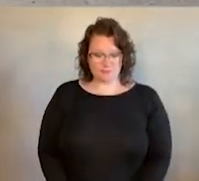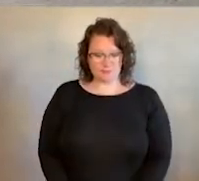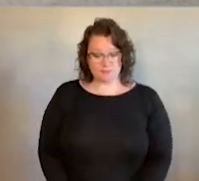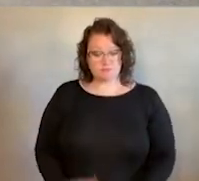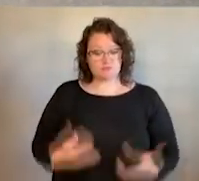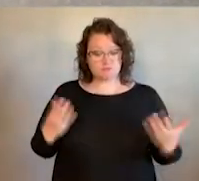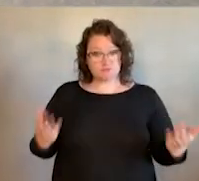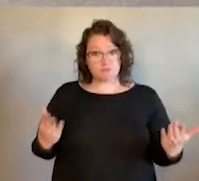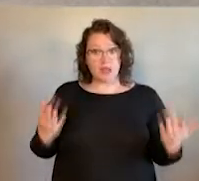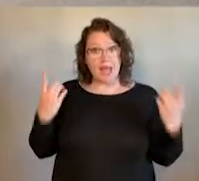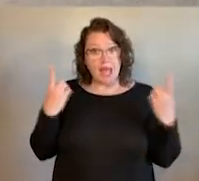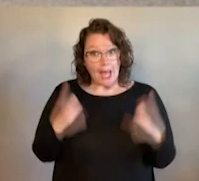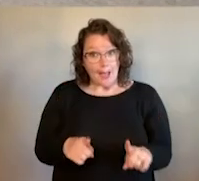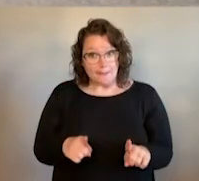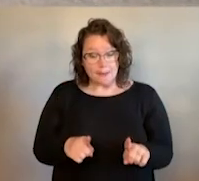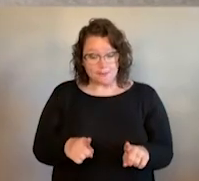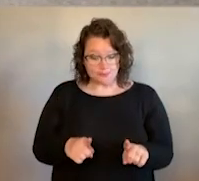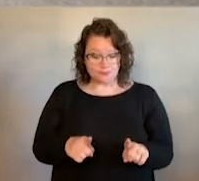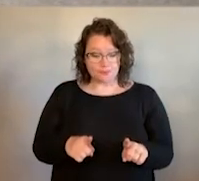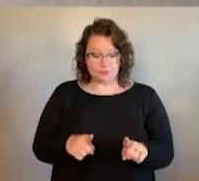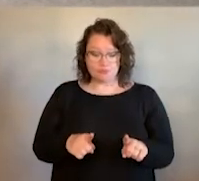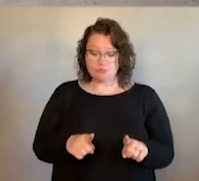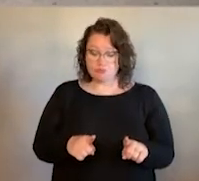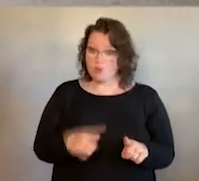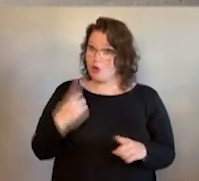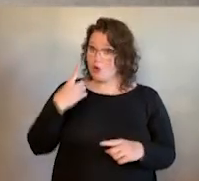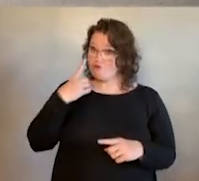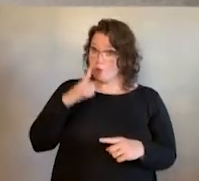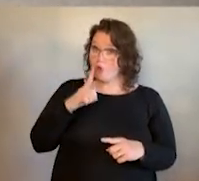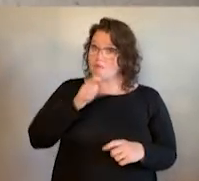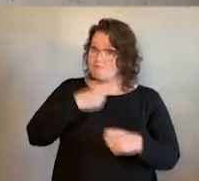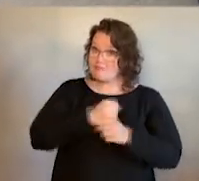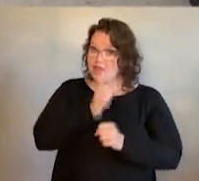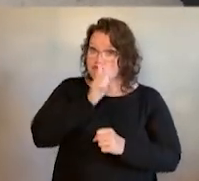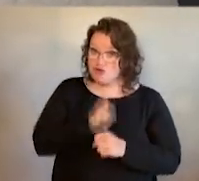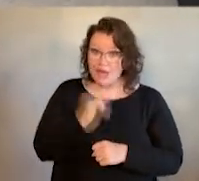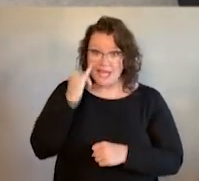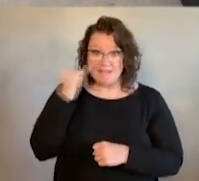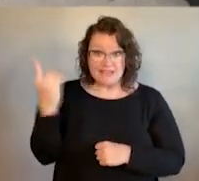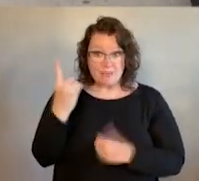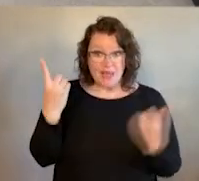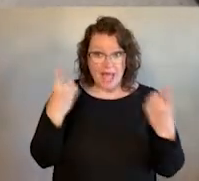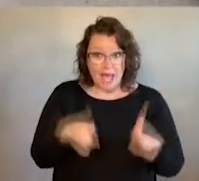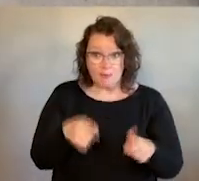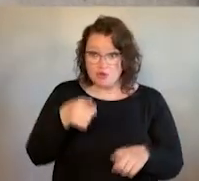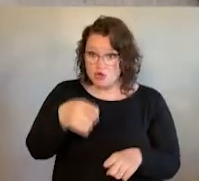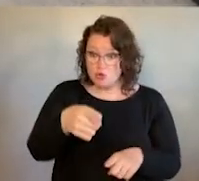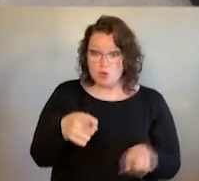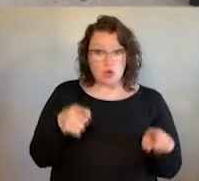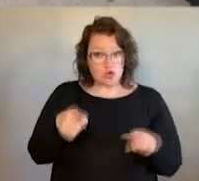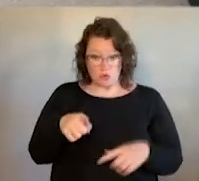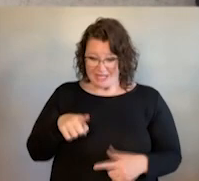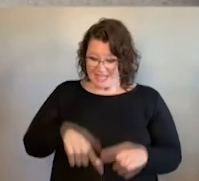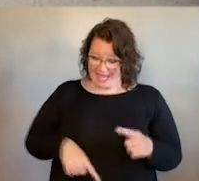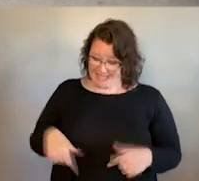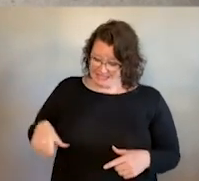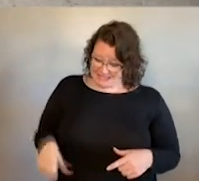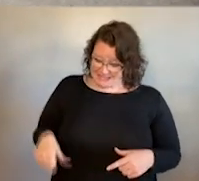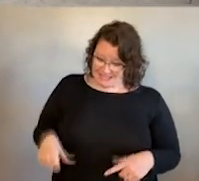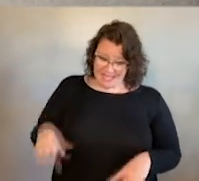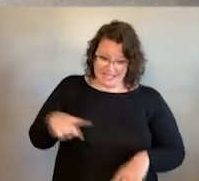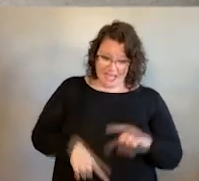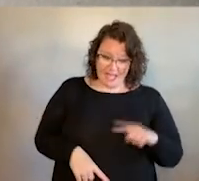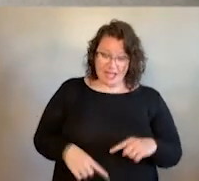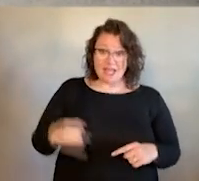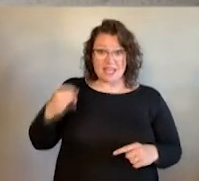And so what happens is that just to be sure, because if something happens to you and you can't press the button, if you